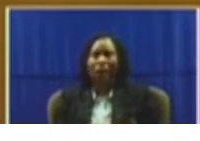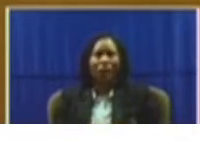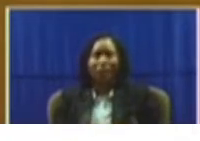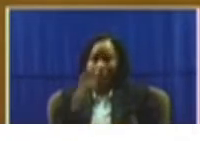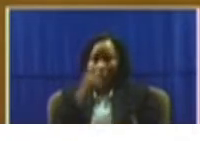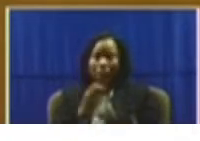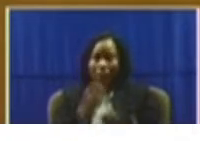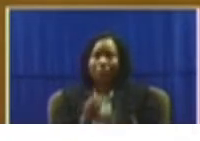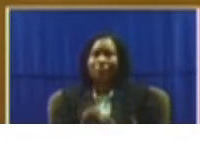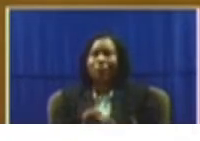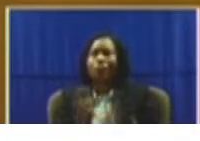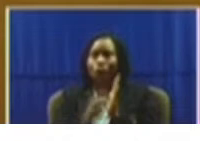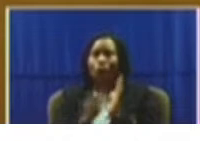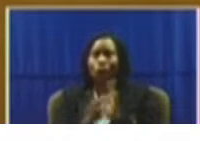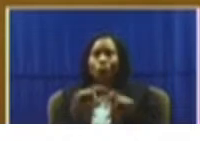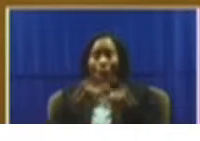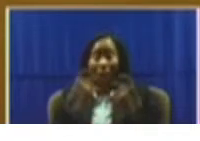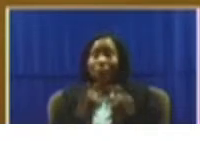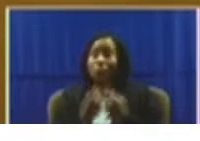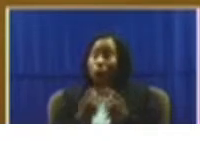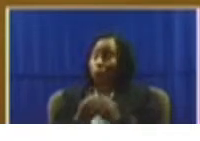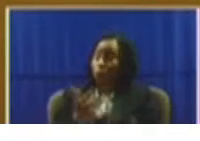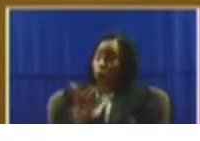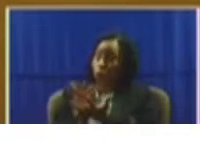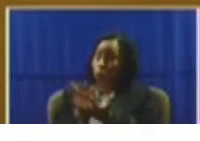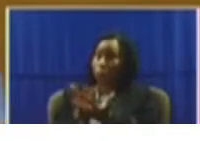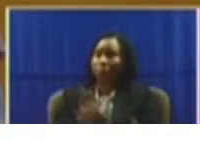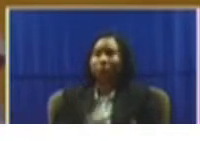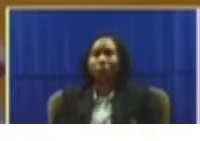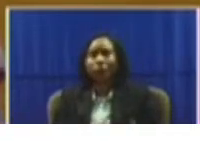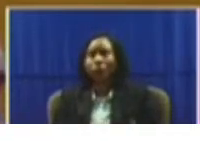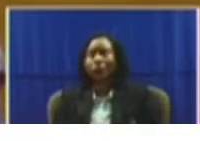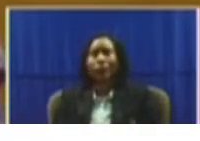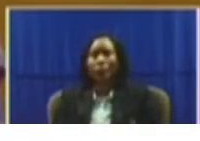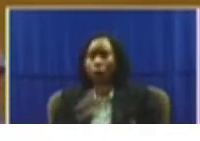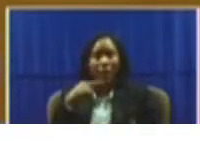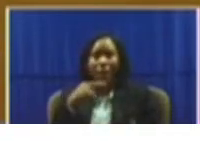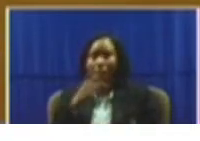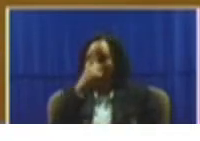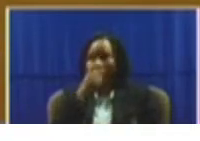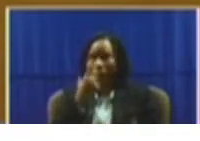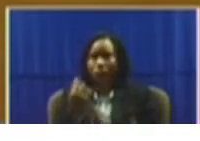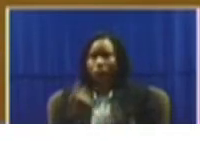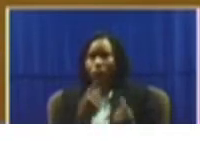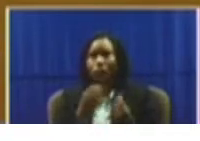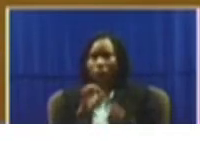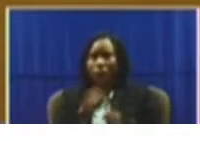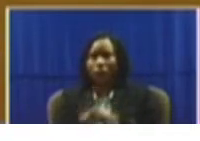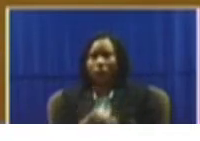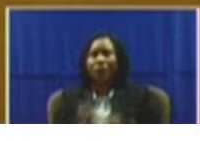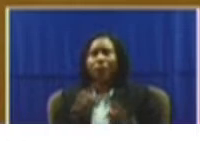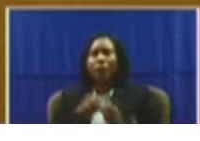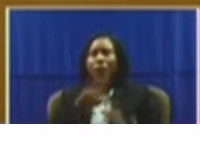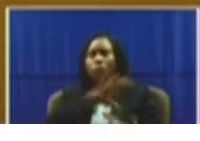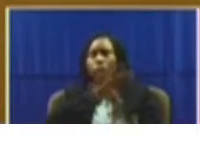Committee. I really believe we should. Honorable members, that concludes the